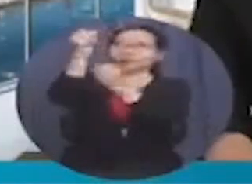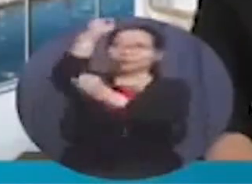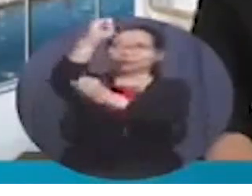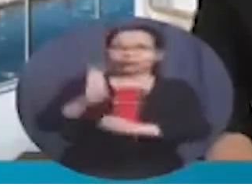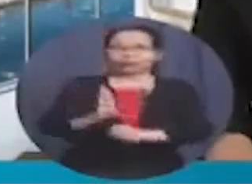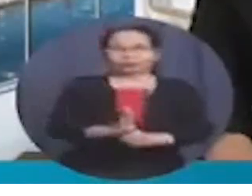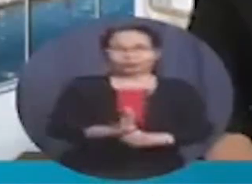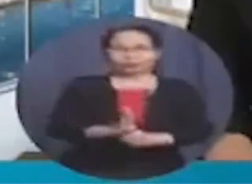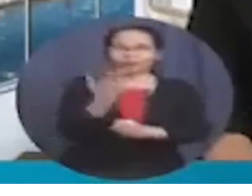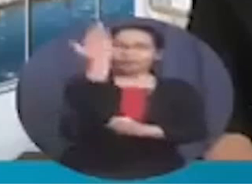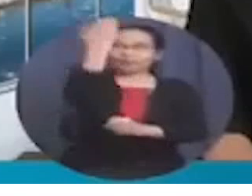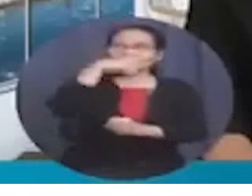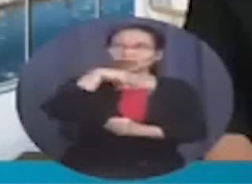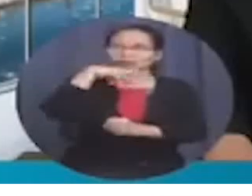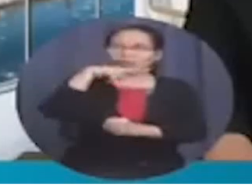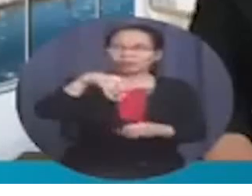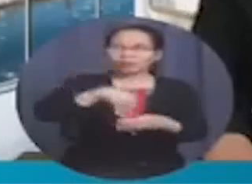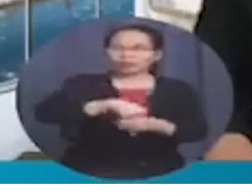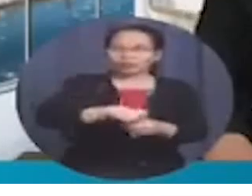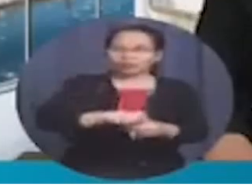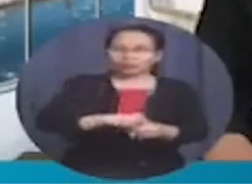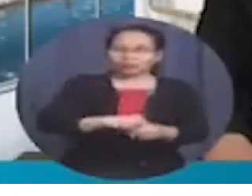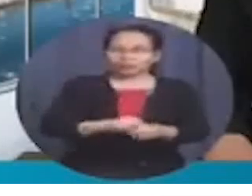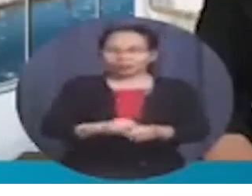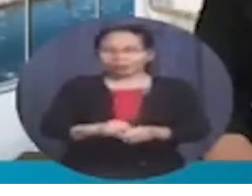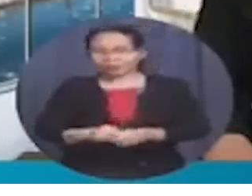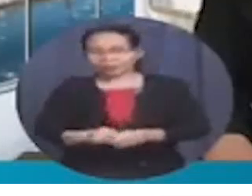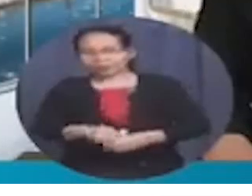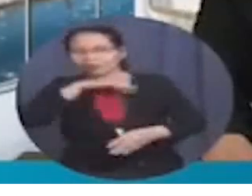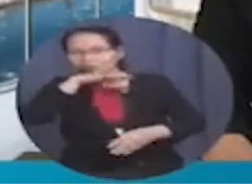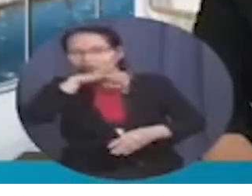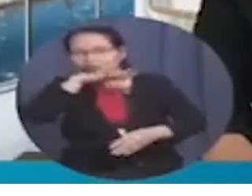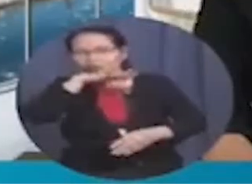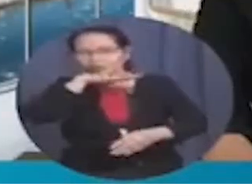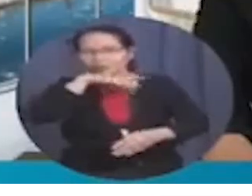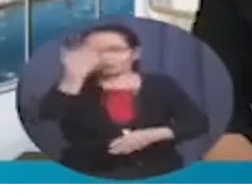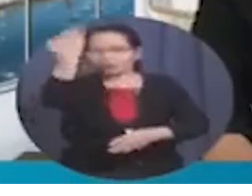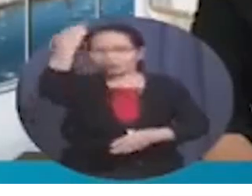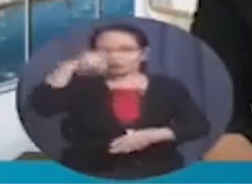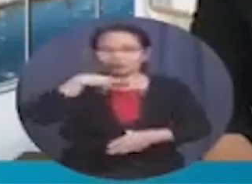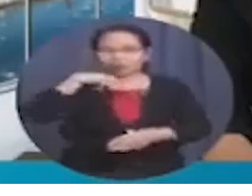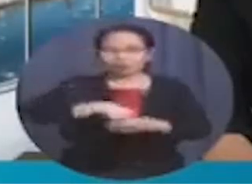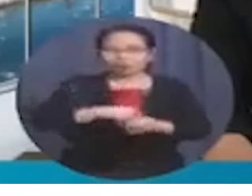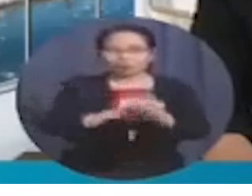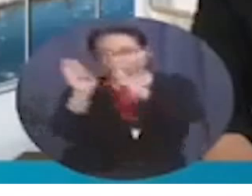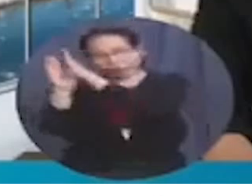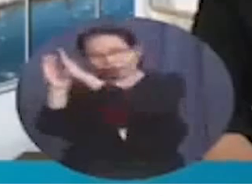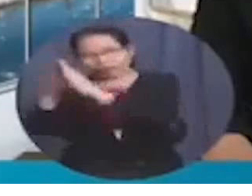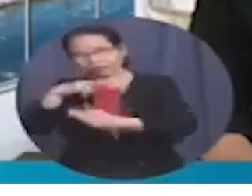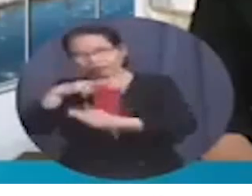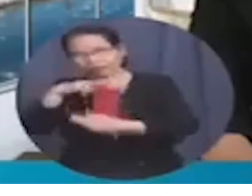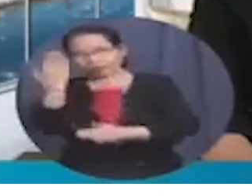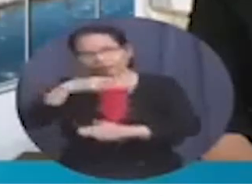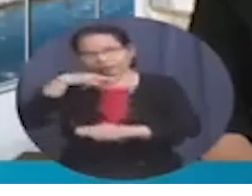God. He is not in a prostitution den. He is not in a cabaret.